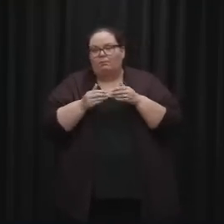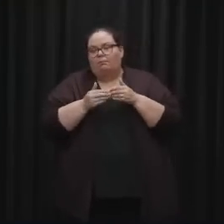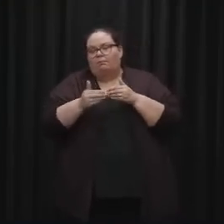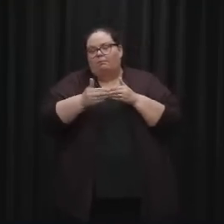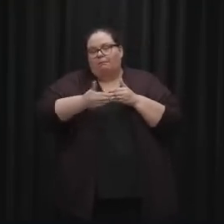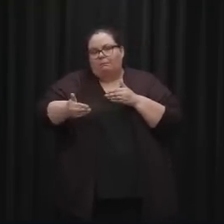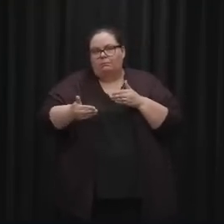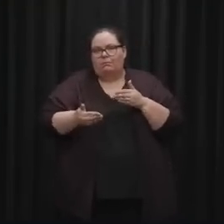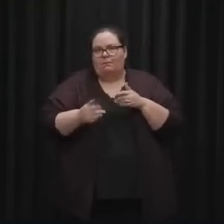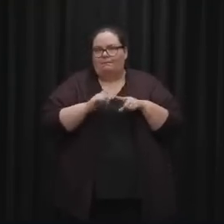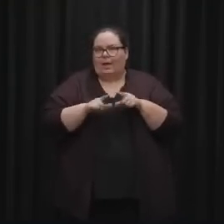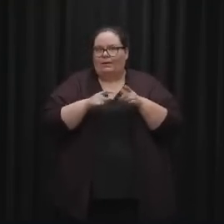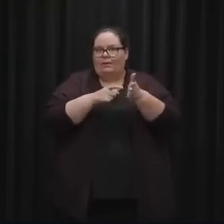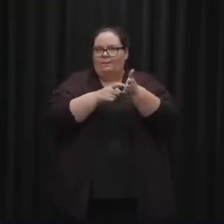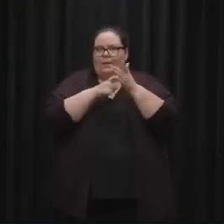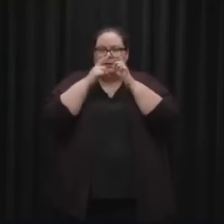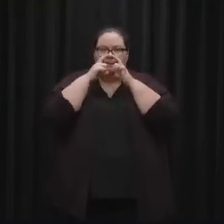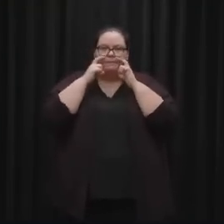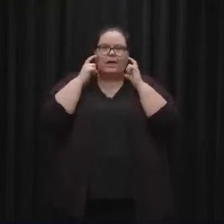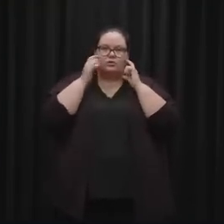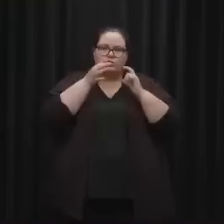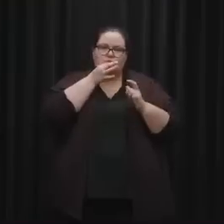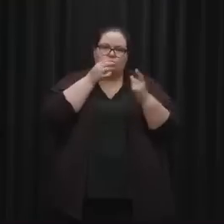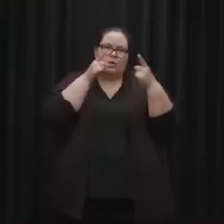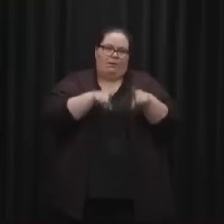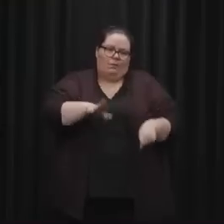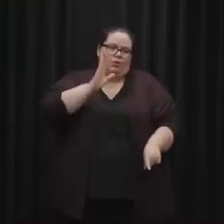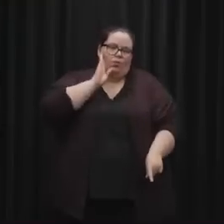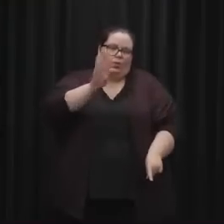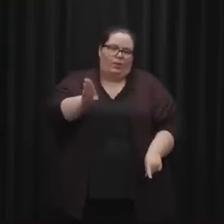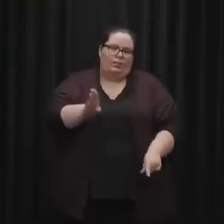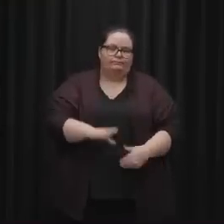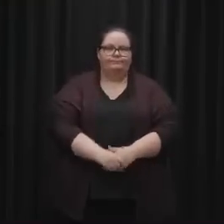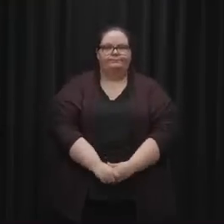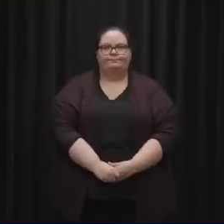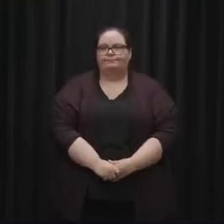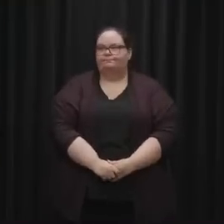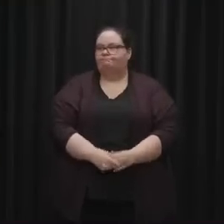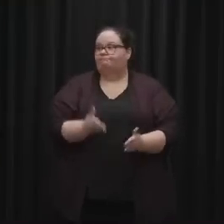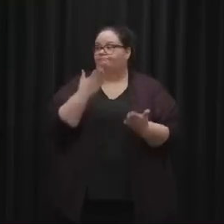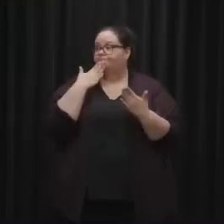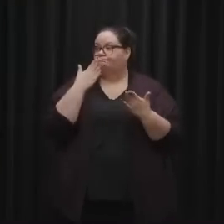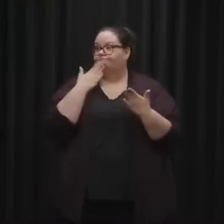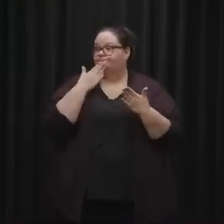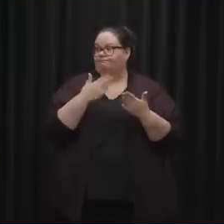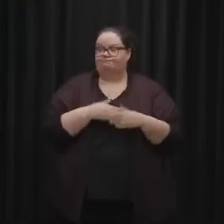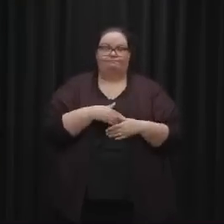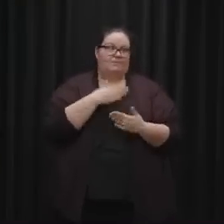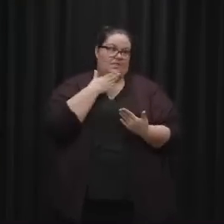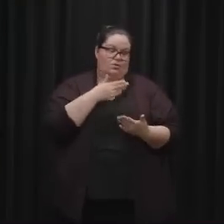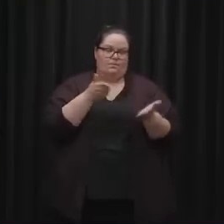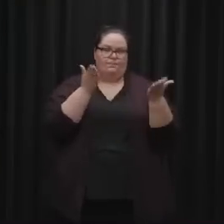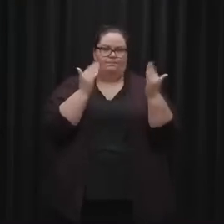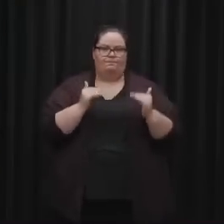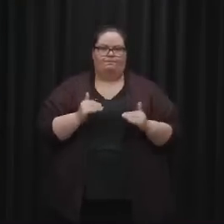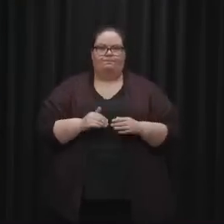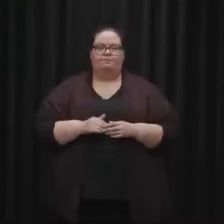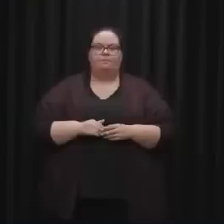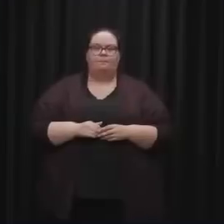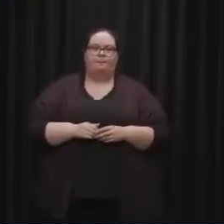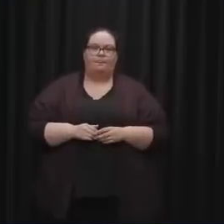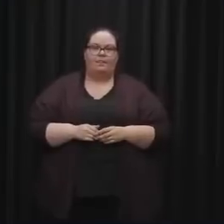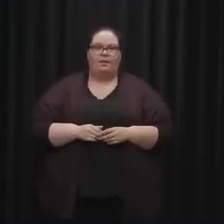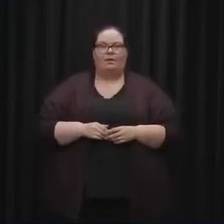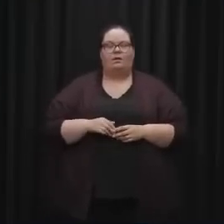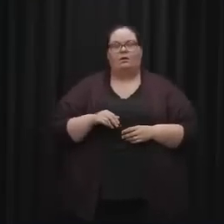that mandatory masks are coming soon into our province. Monsieur Rachnog, thank you, Premier. Dan Arsenault,